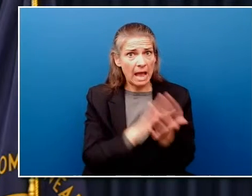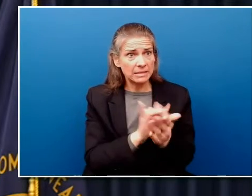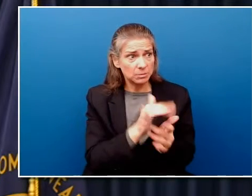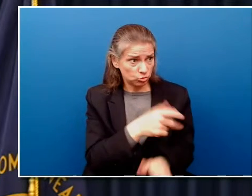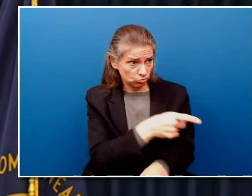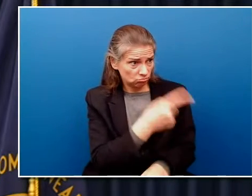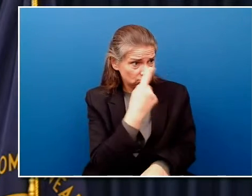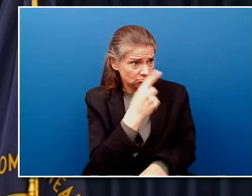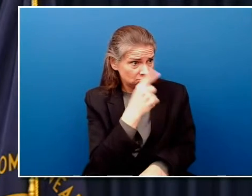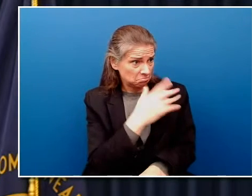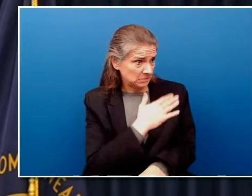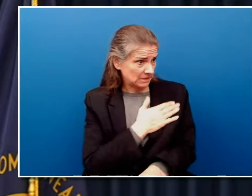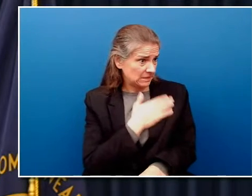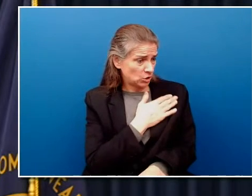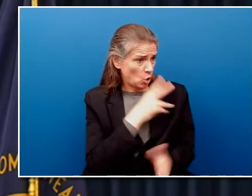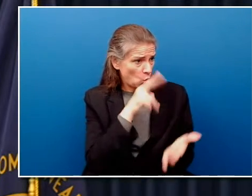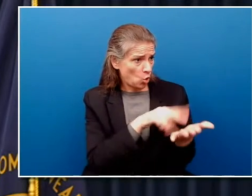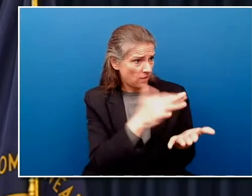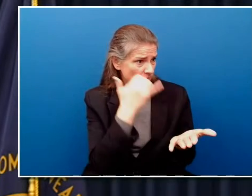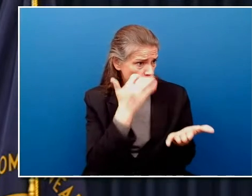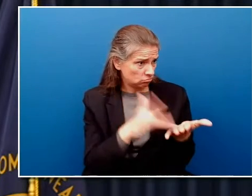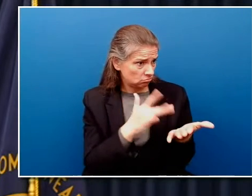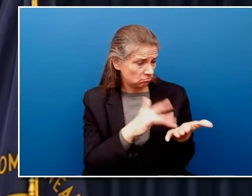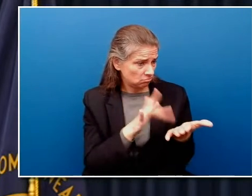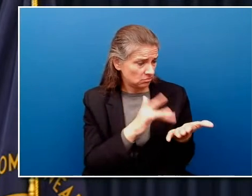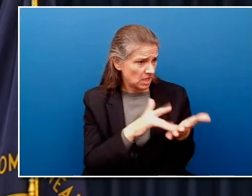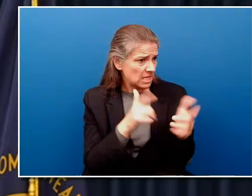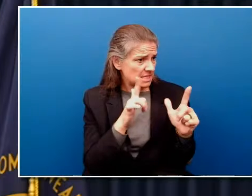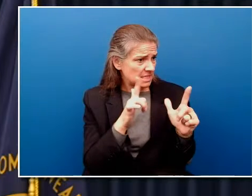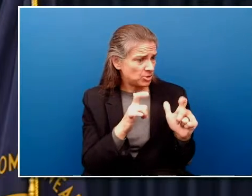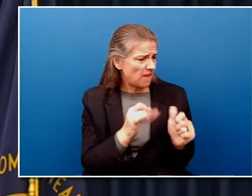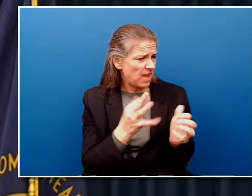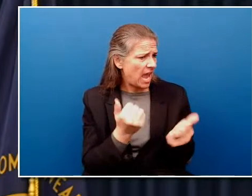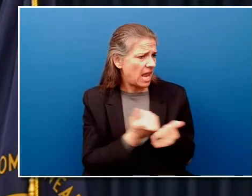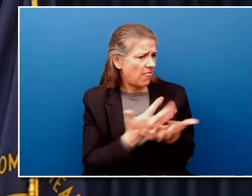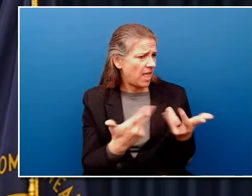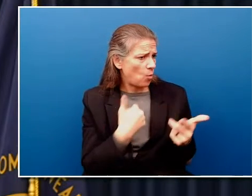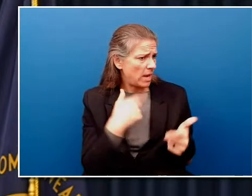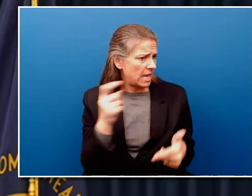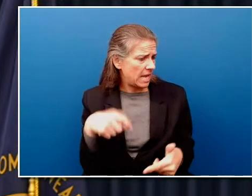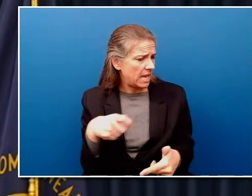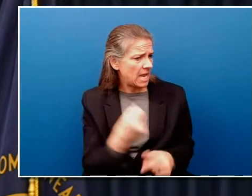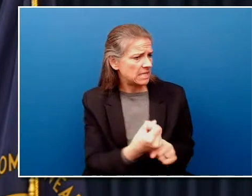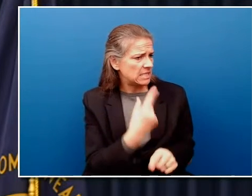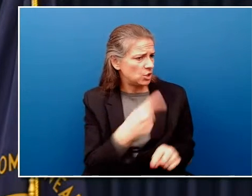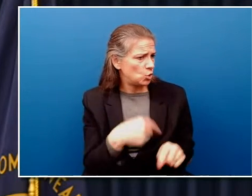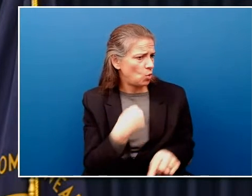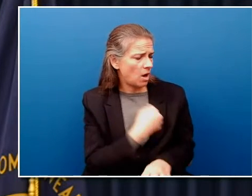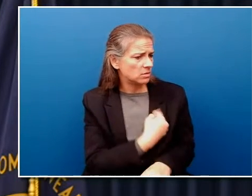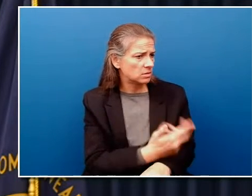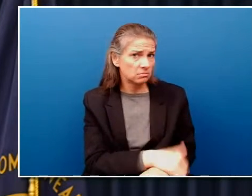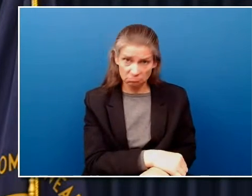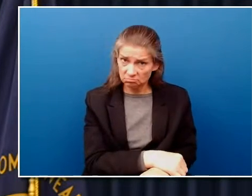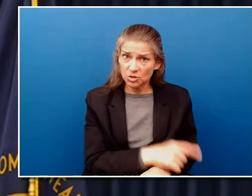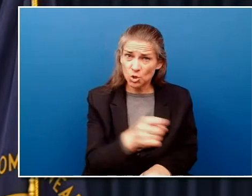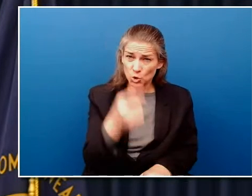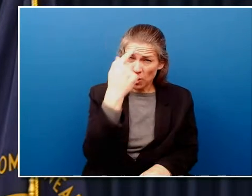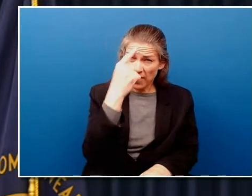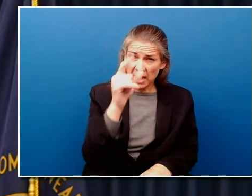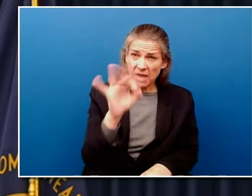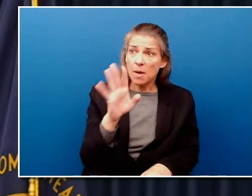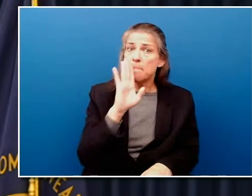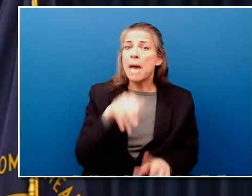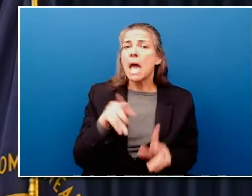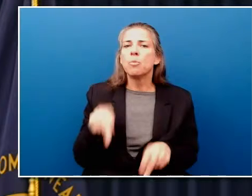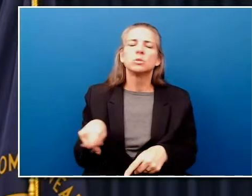please look through your phone and take snapshots of anything that we're asking for and send them to us? Now, do you think a bad actor who's trying to get around the